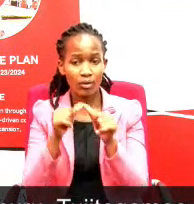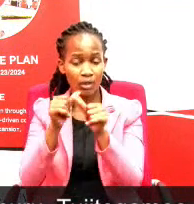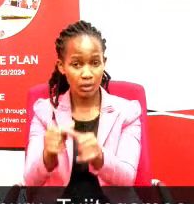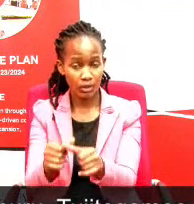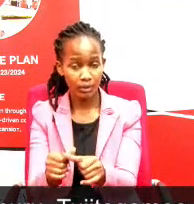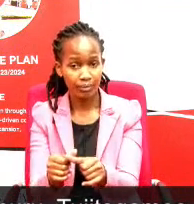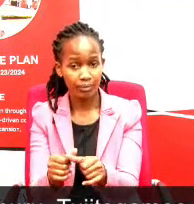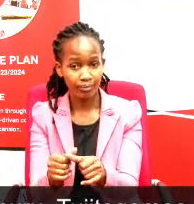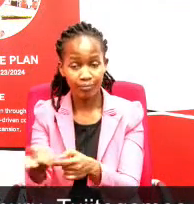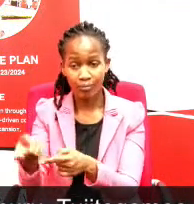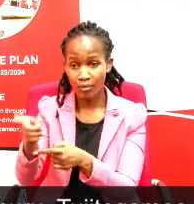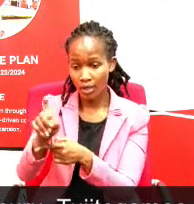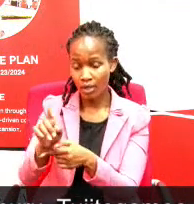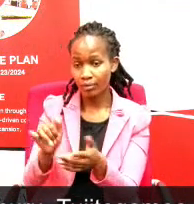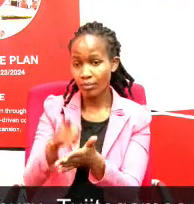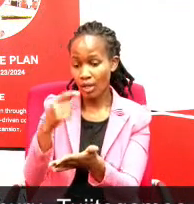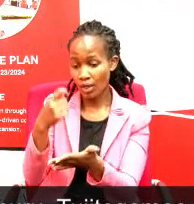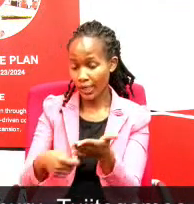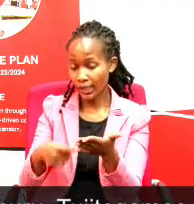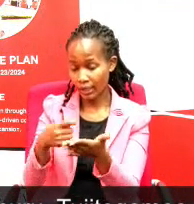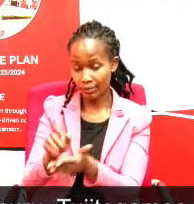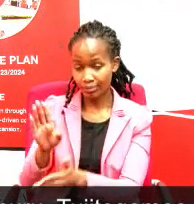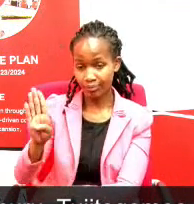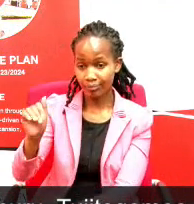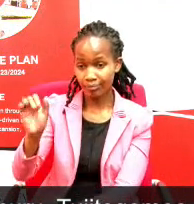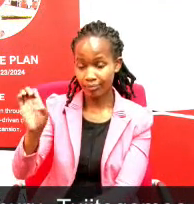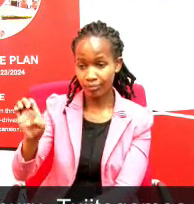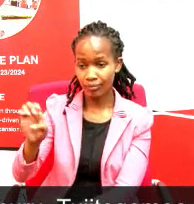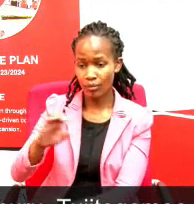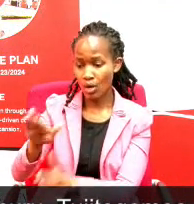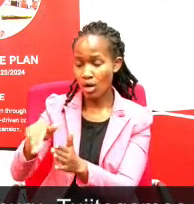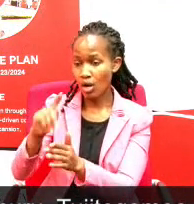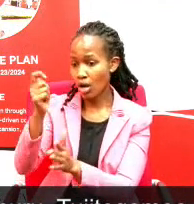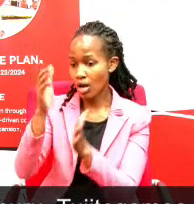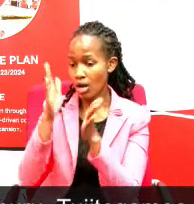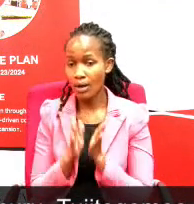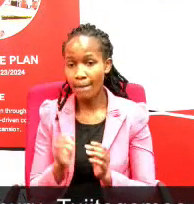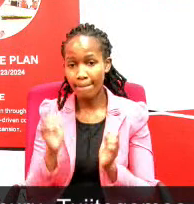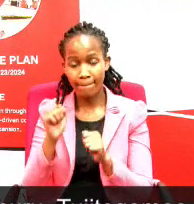continue expanding the tax base. Every Kenyan